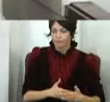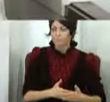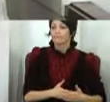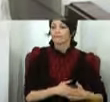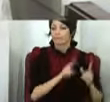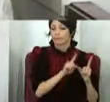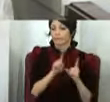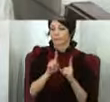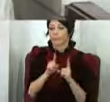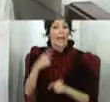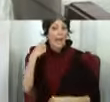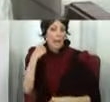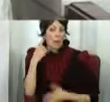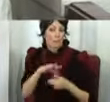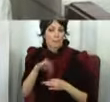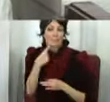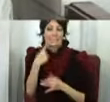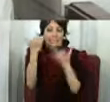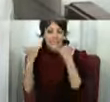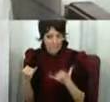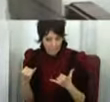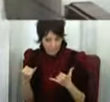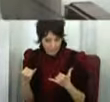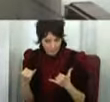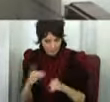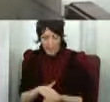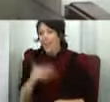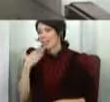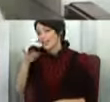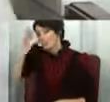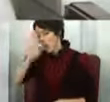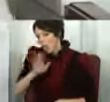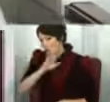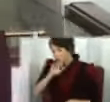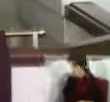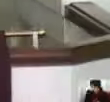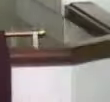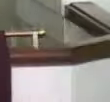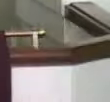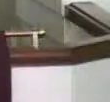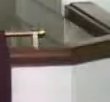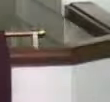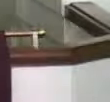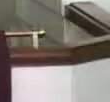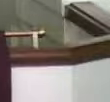Hear what the Spirit says today. Thanks be to God. Amen.